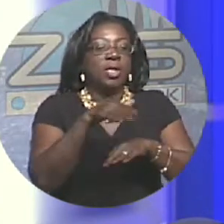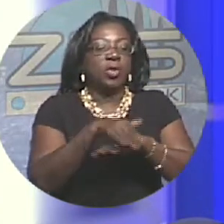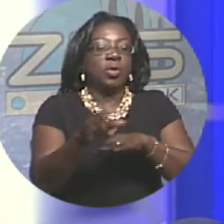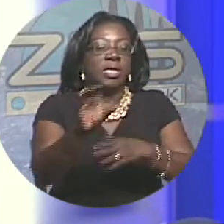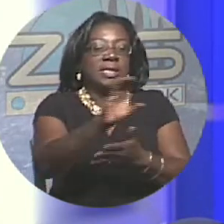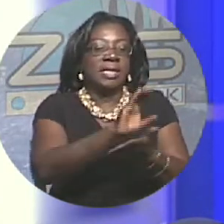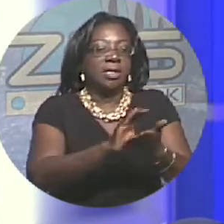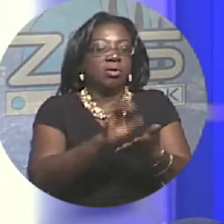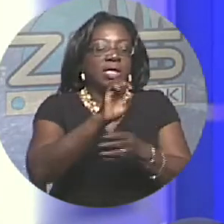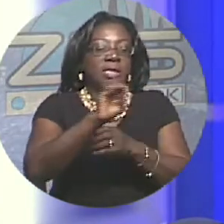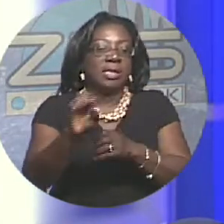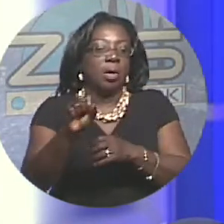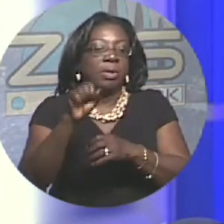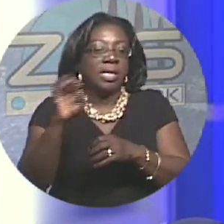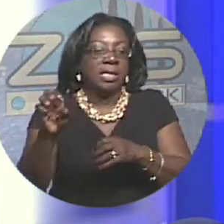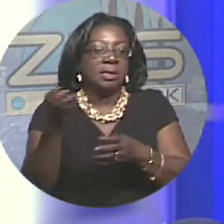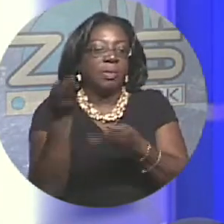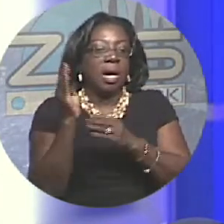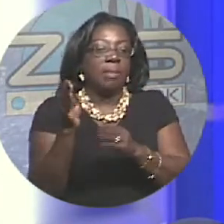Bahamas soon as well.